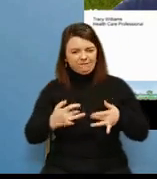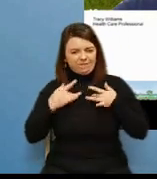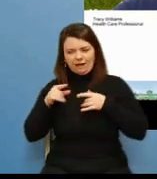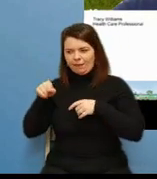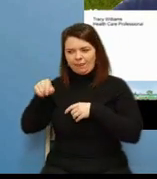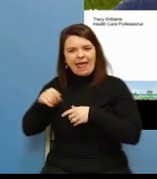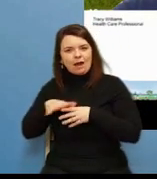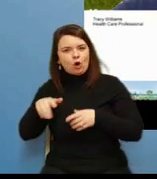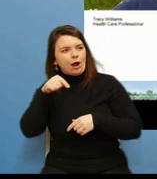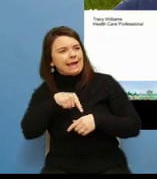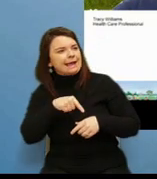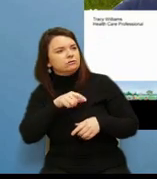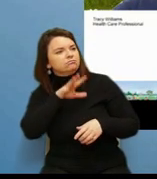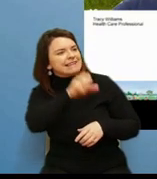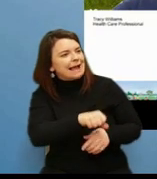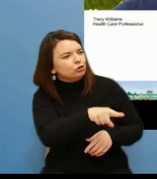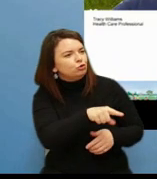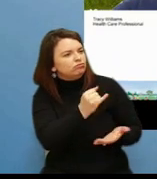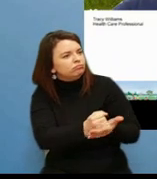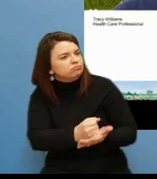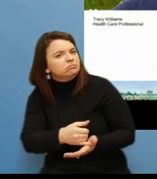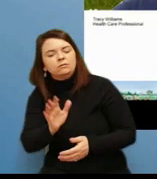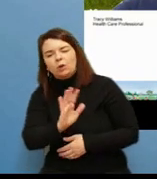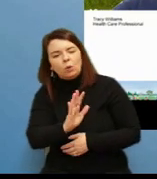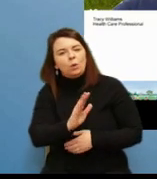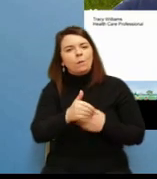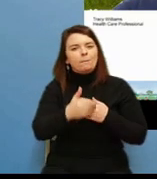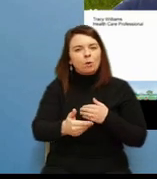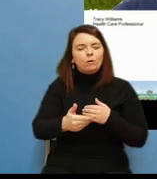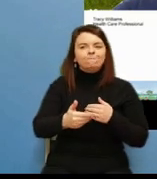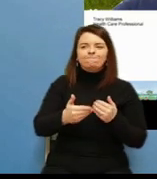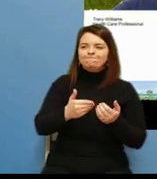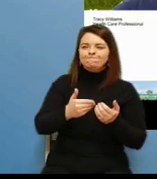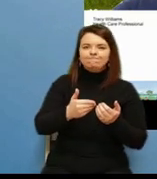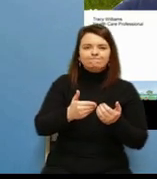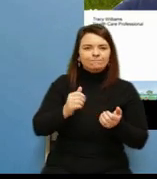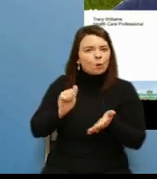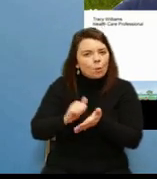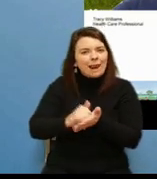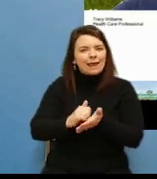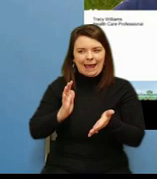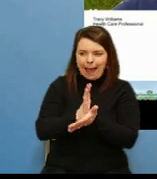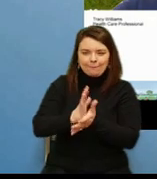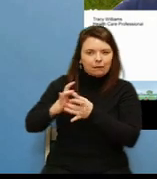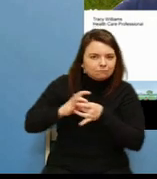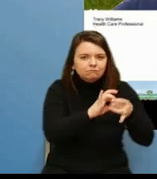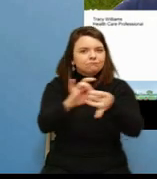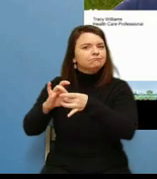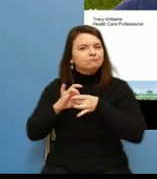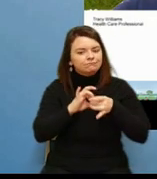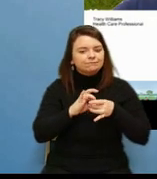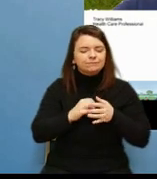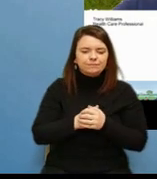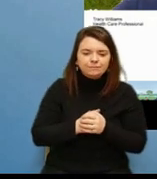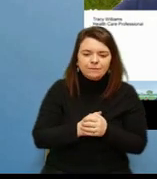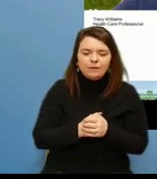It's a much more collaborative, we're not coming to catch you out, we're coming to help and support you. And I think that has been a shift from the